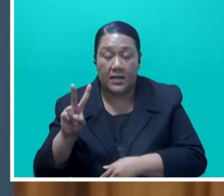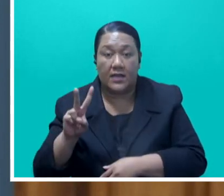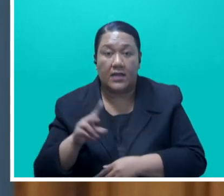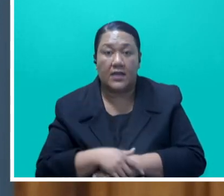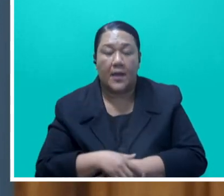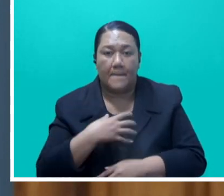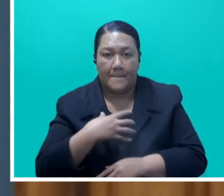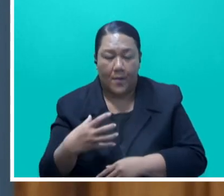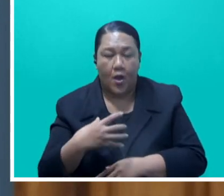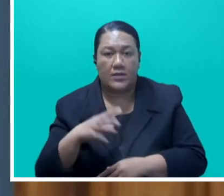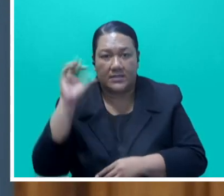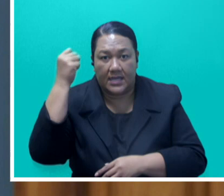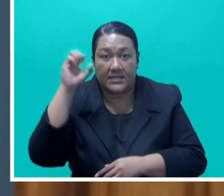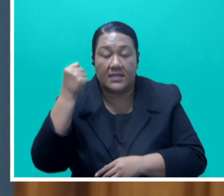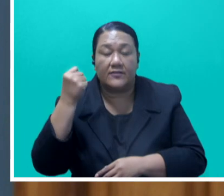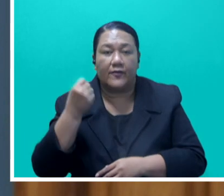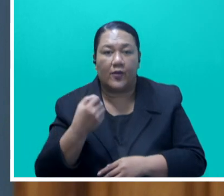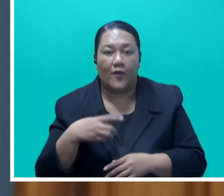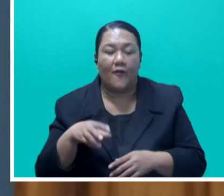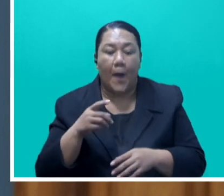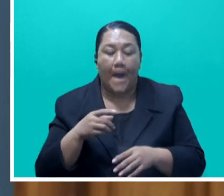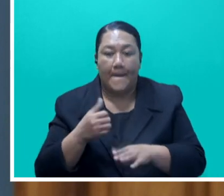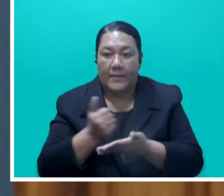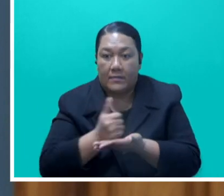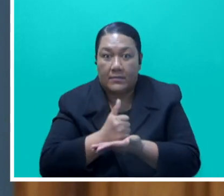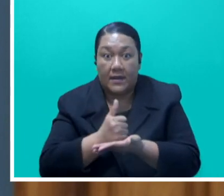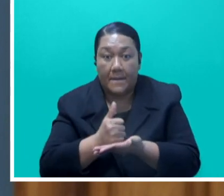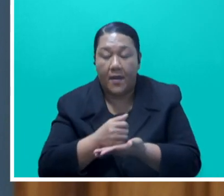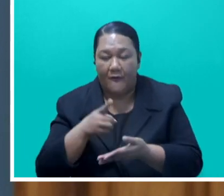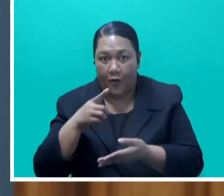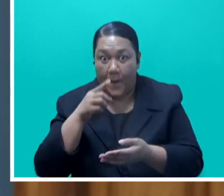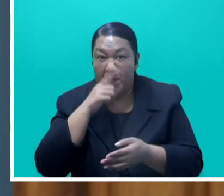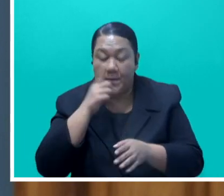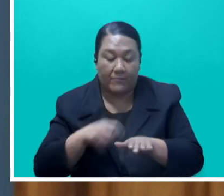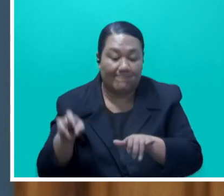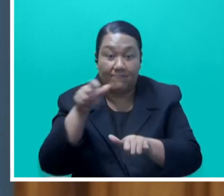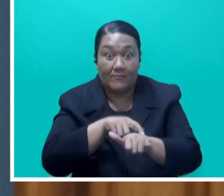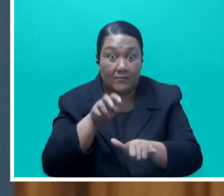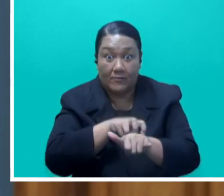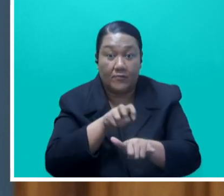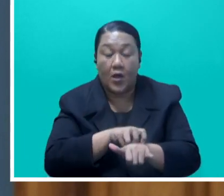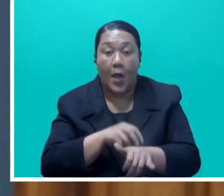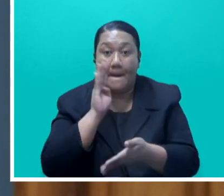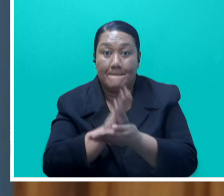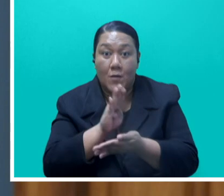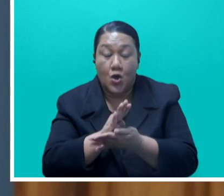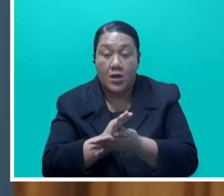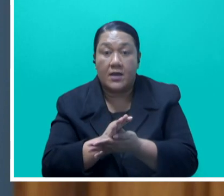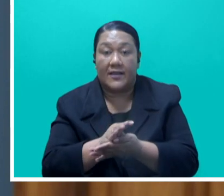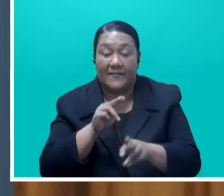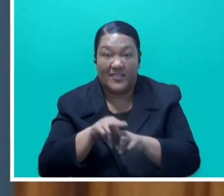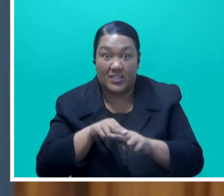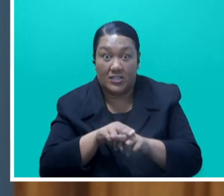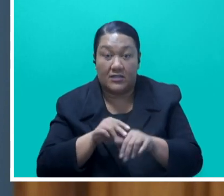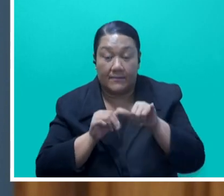more successful year, with passenger numbers and forward bookings expected to continue an upward trajectory. Mr.